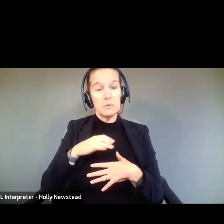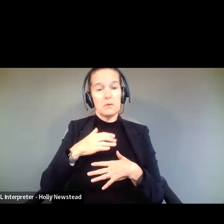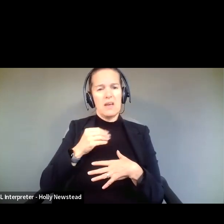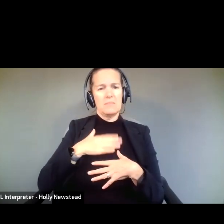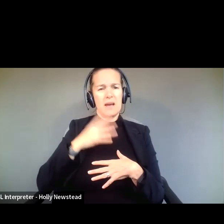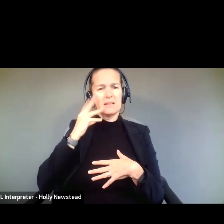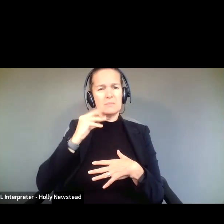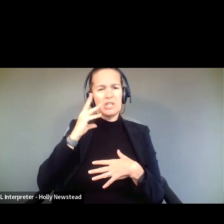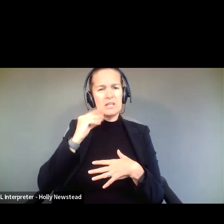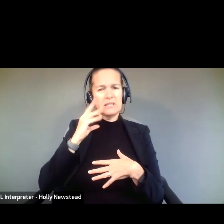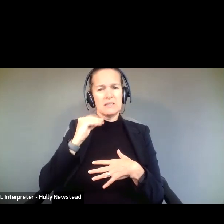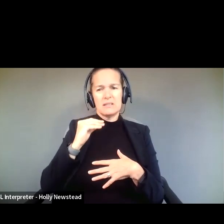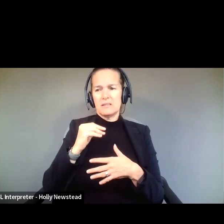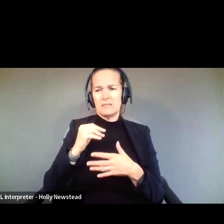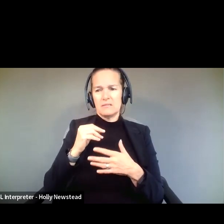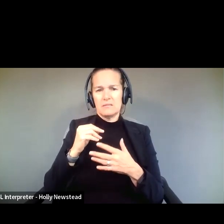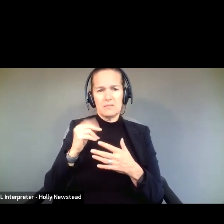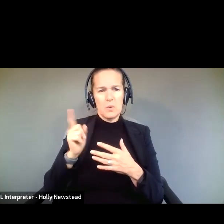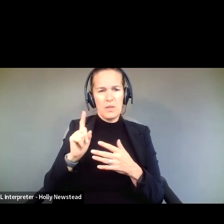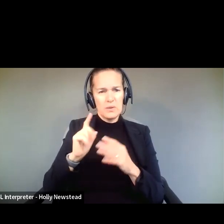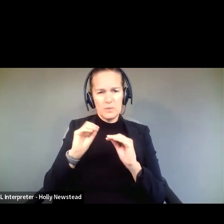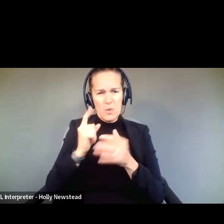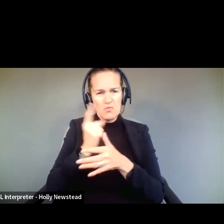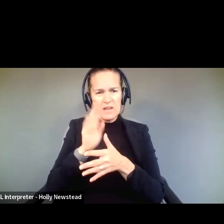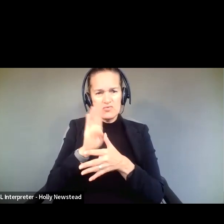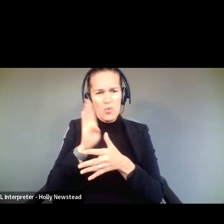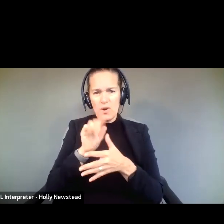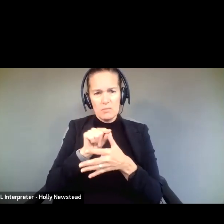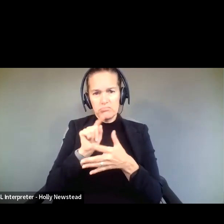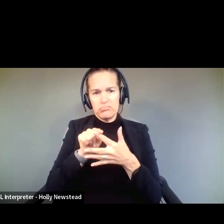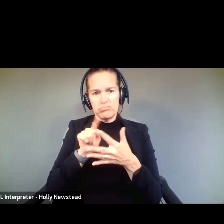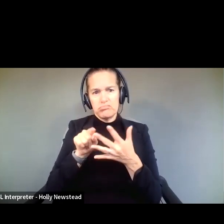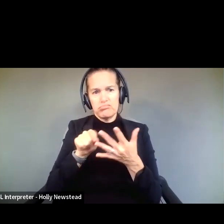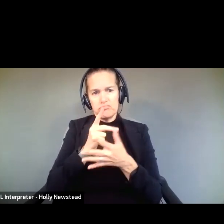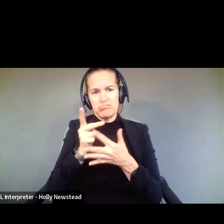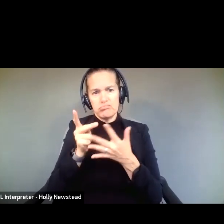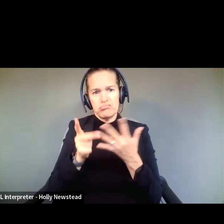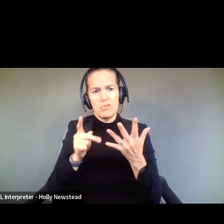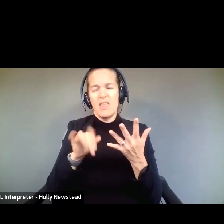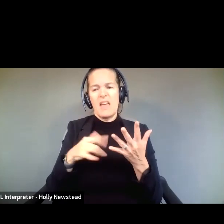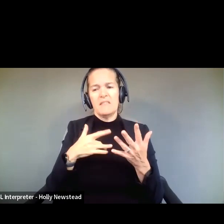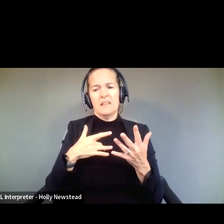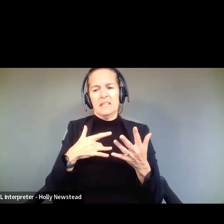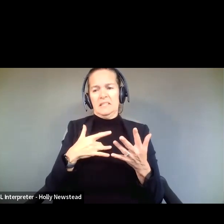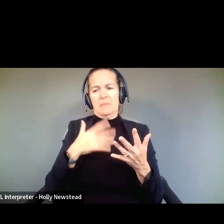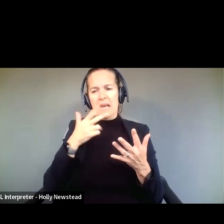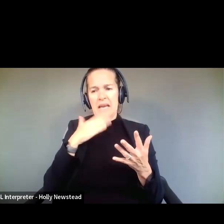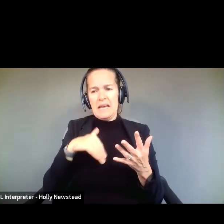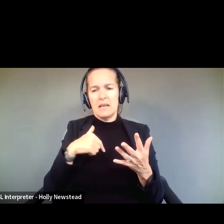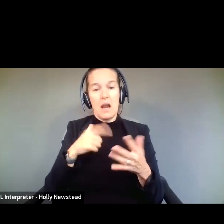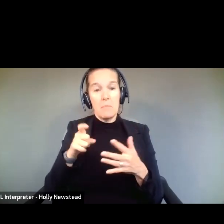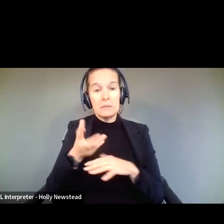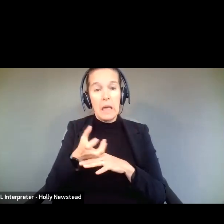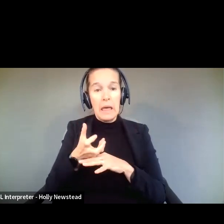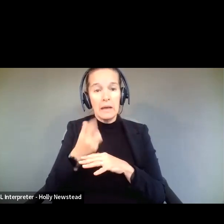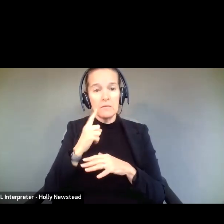experience of a no right door and being sent feels demeaning, and that I am made to beg for services,